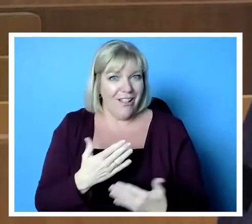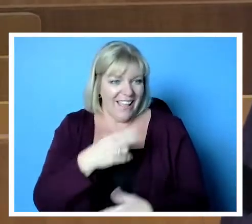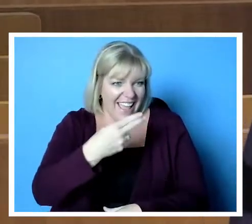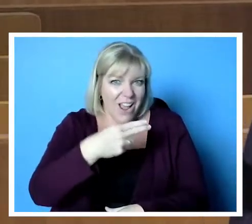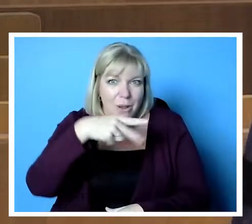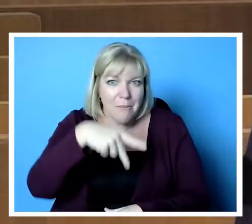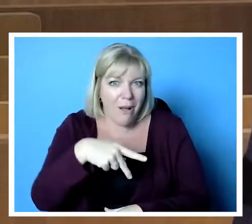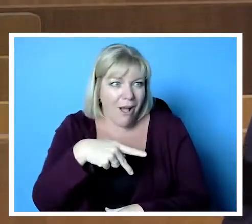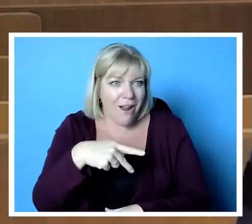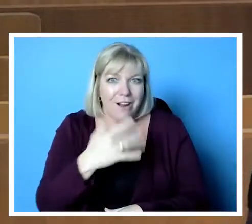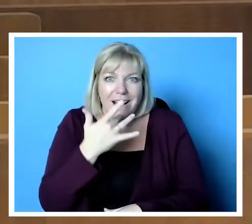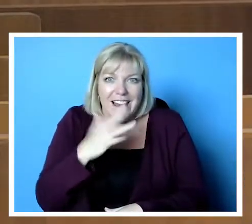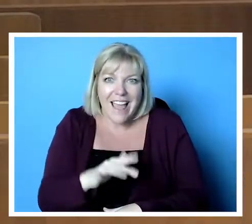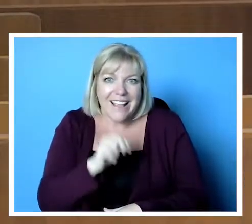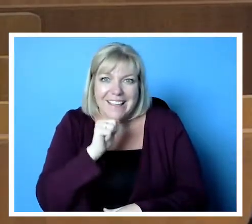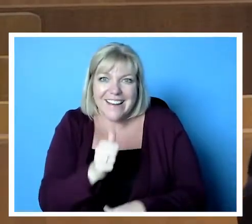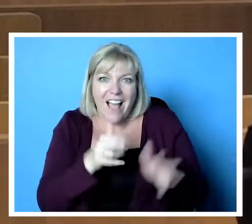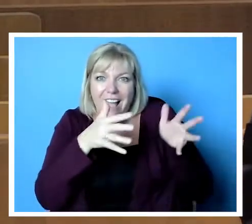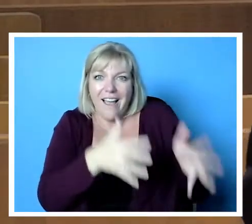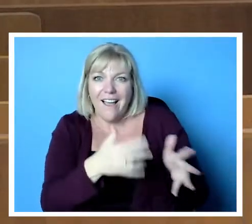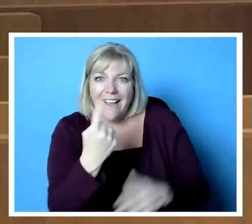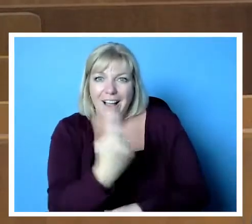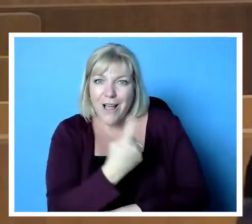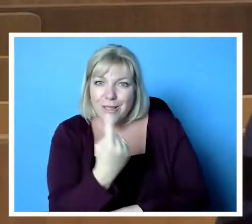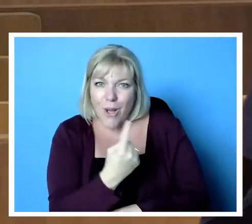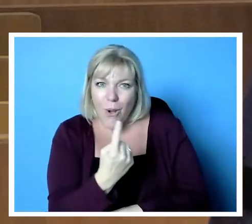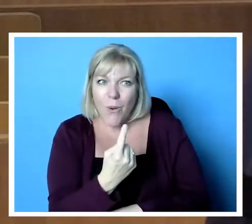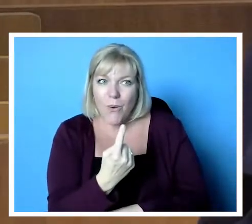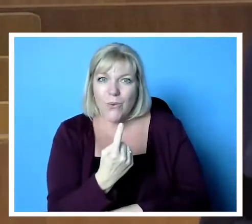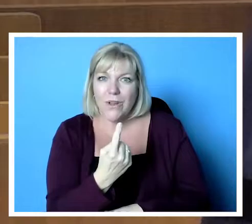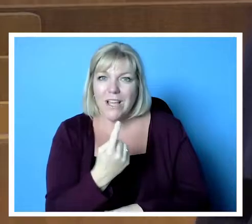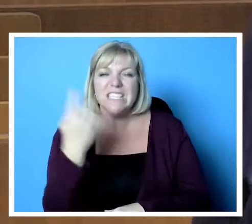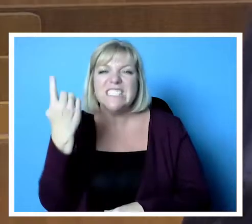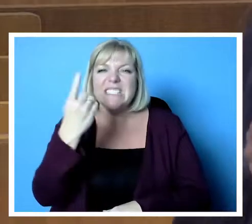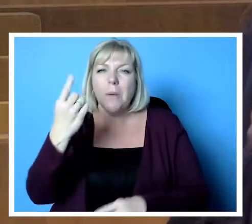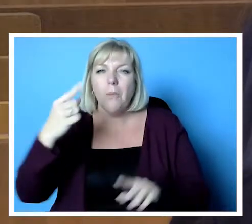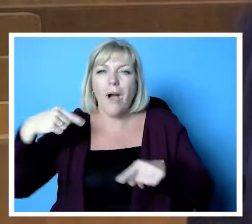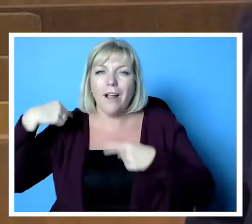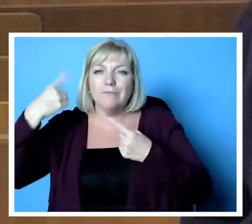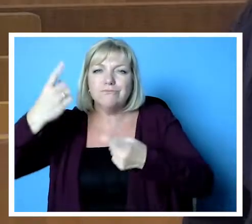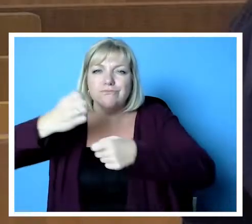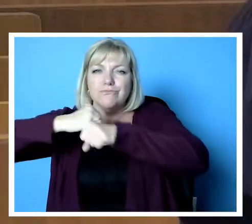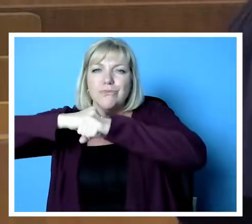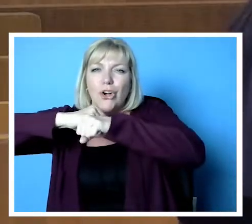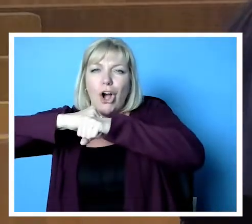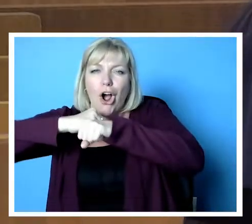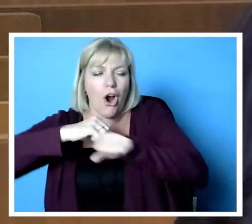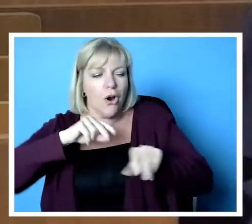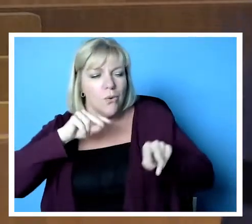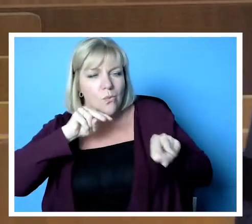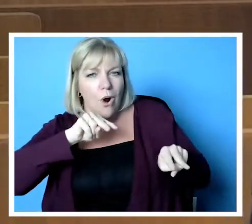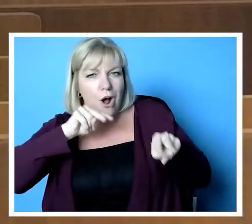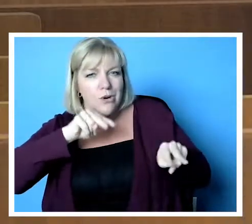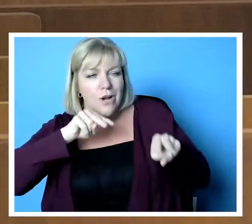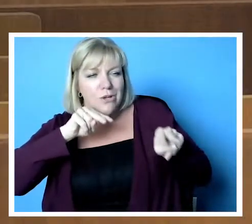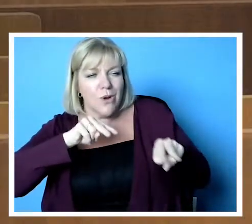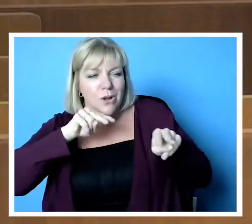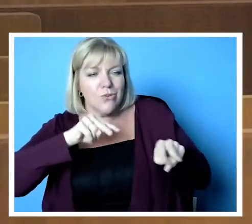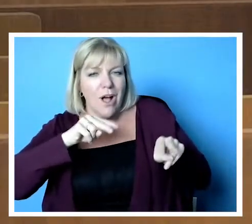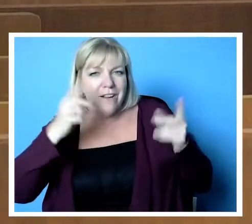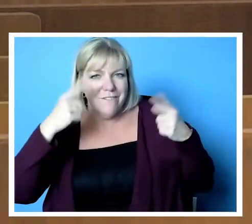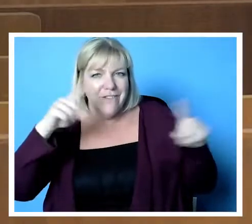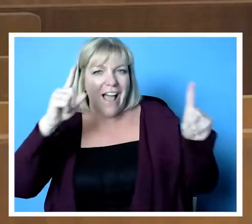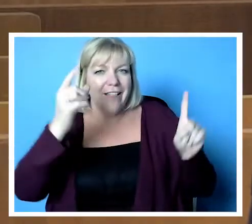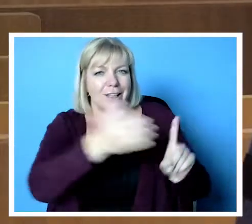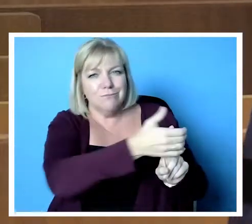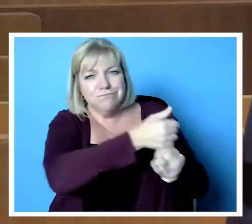wasn't abandoned or forgotten, but has been carefully watched over by invisible guardians who eventually